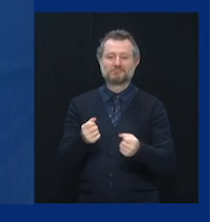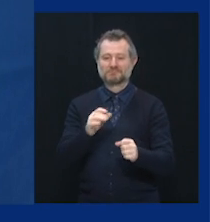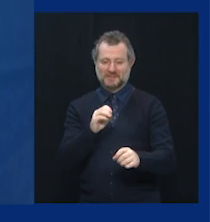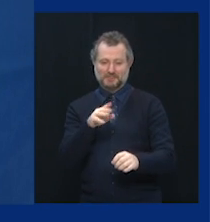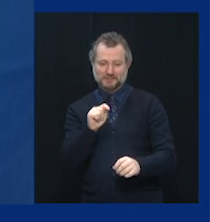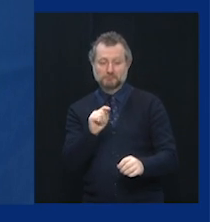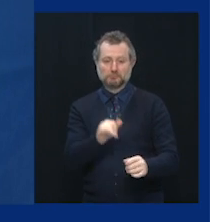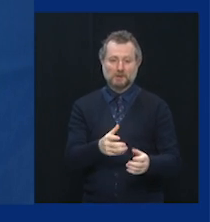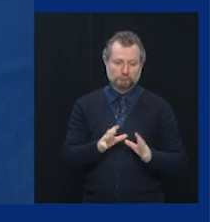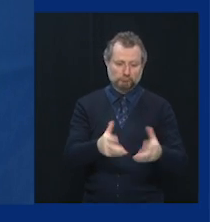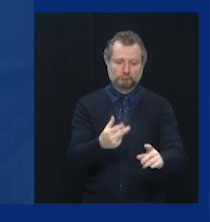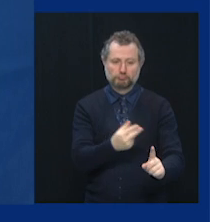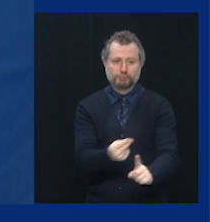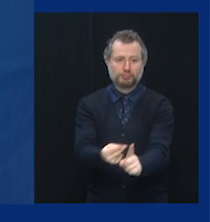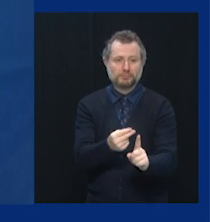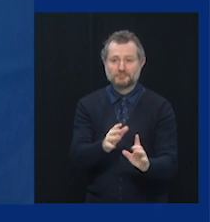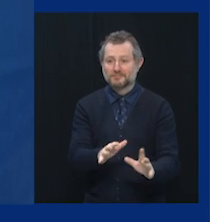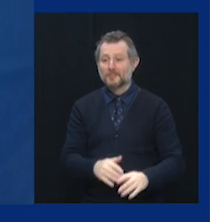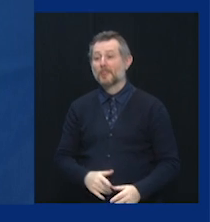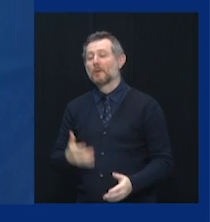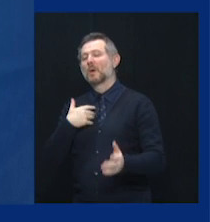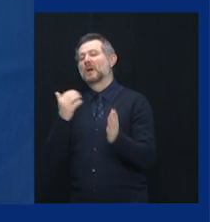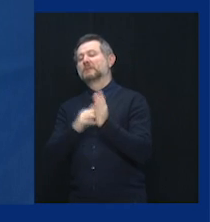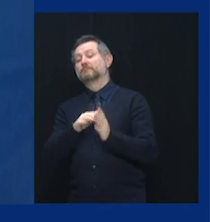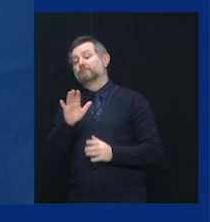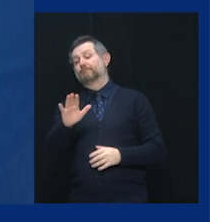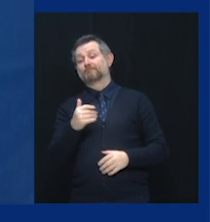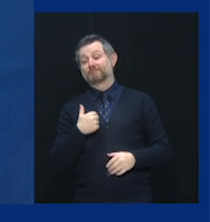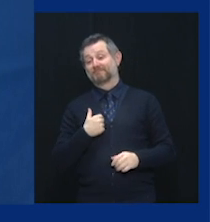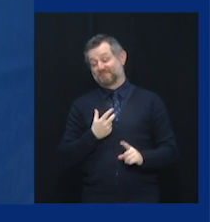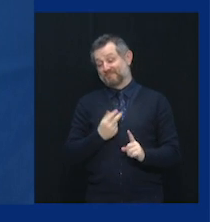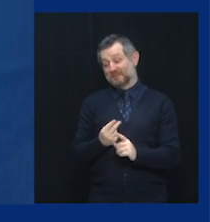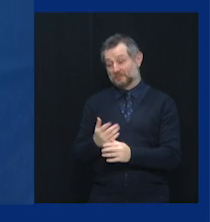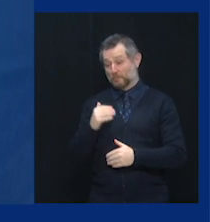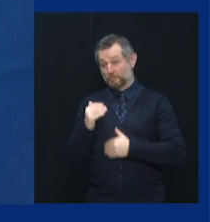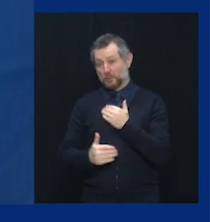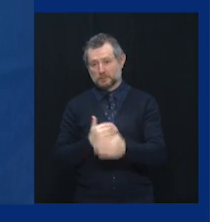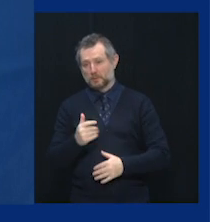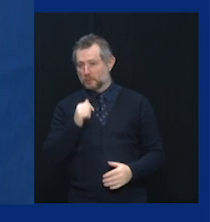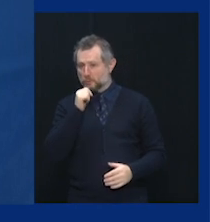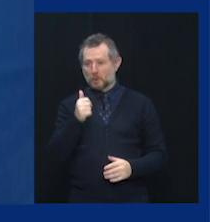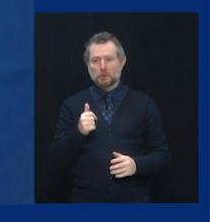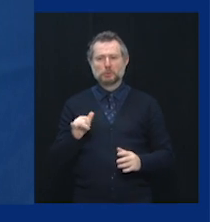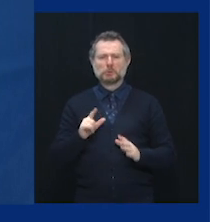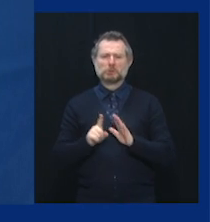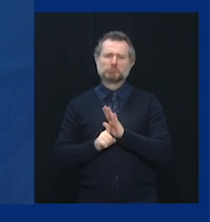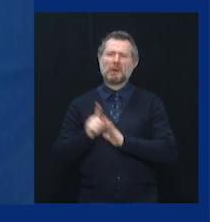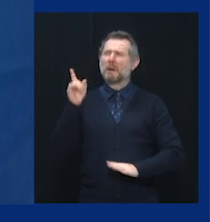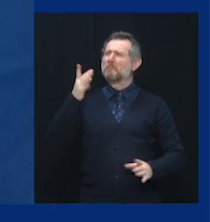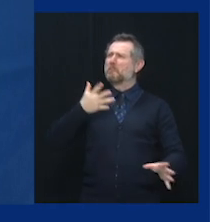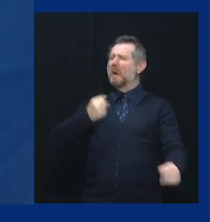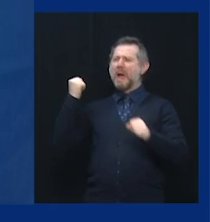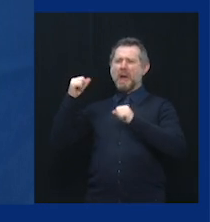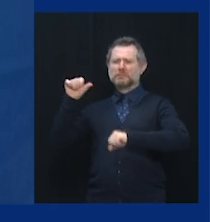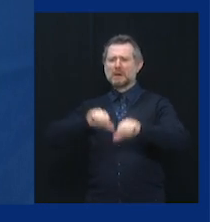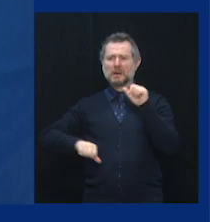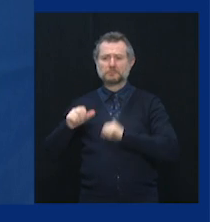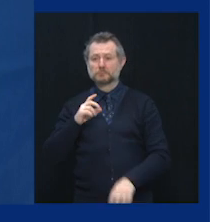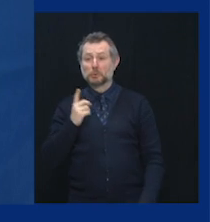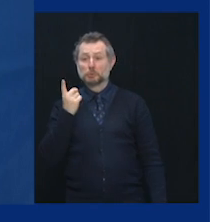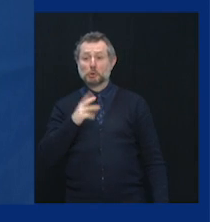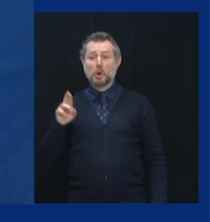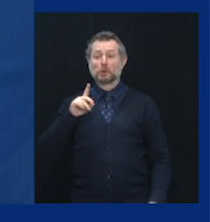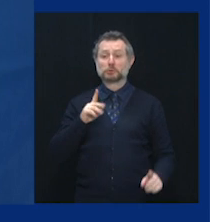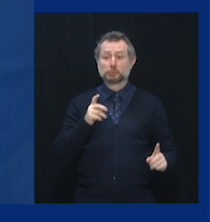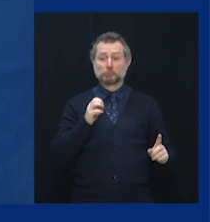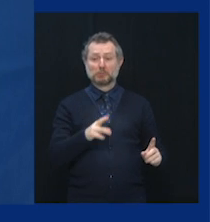the vaccination is not rocket science, so due respect to Dr. Zucker. It's a vaccine.